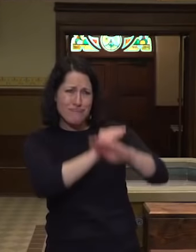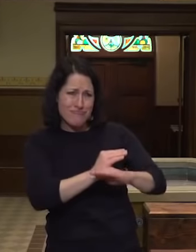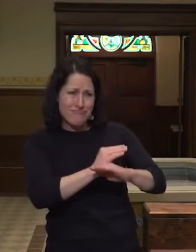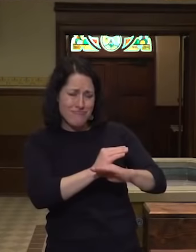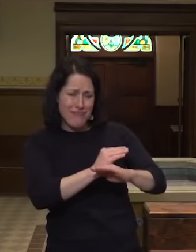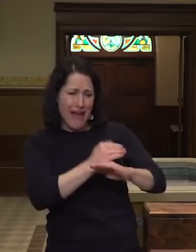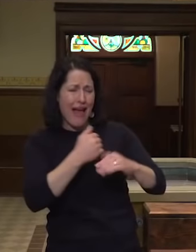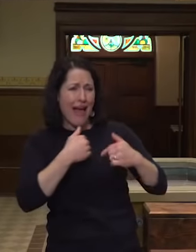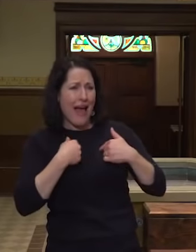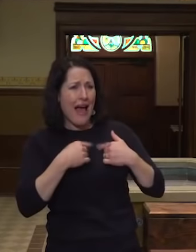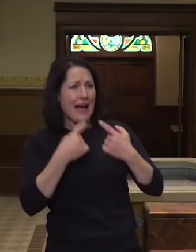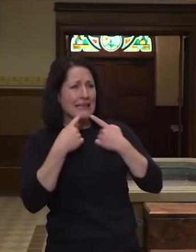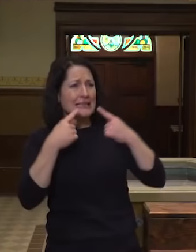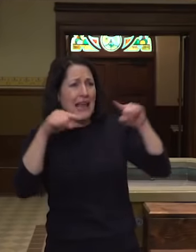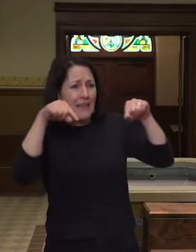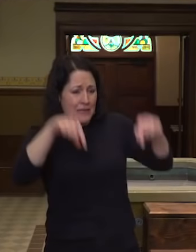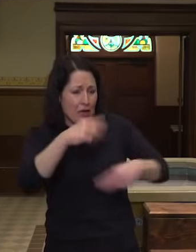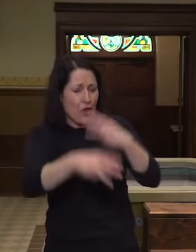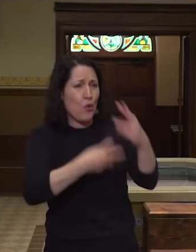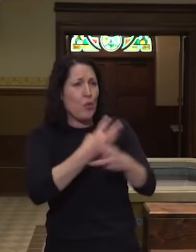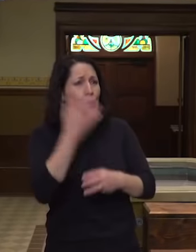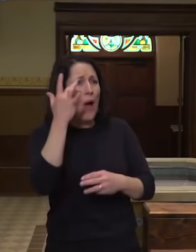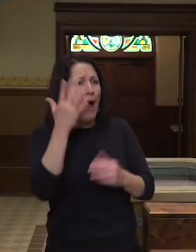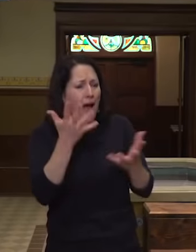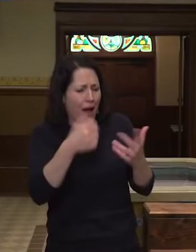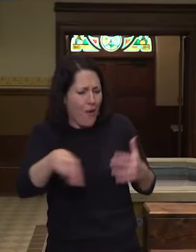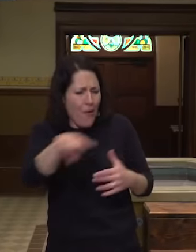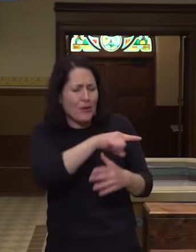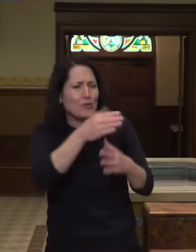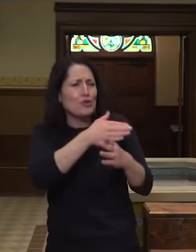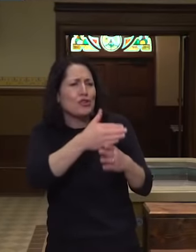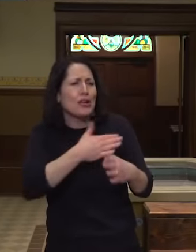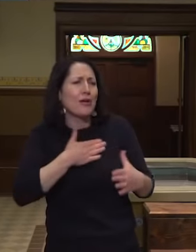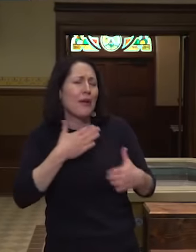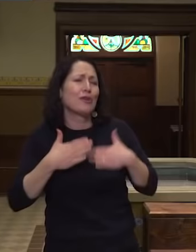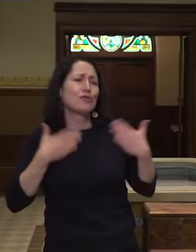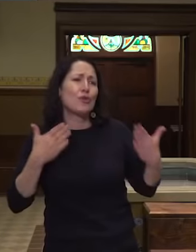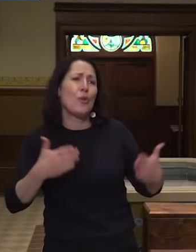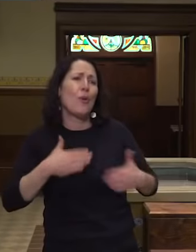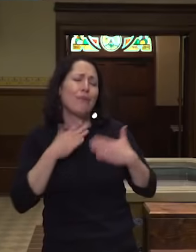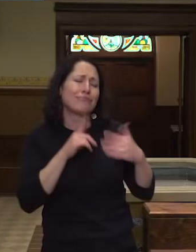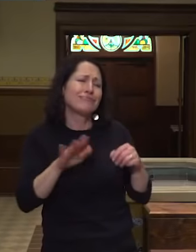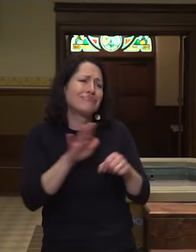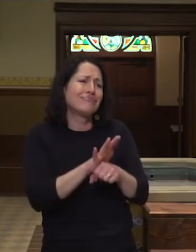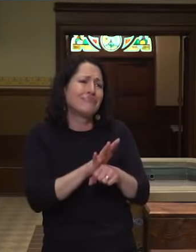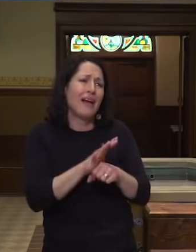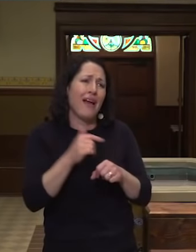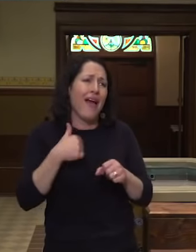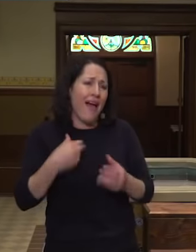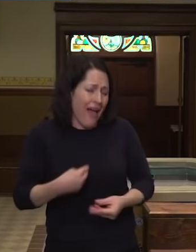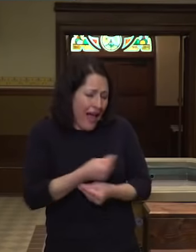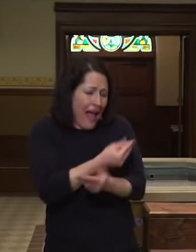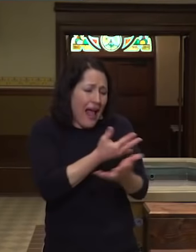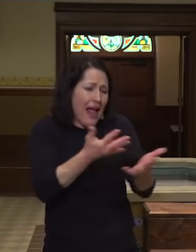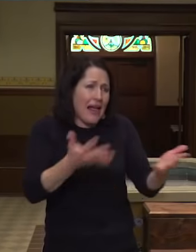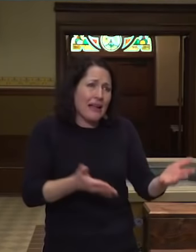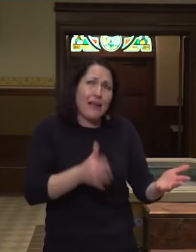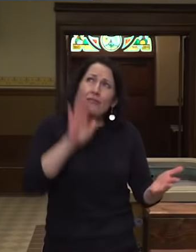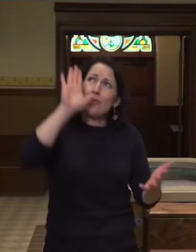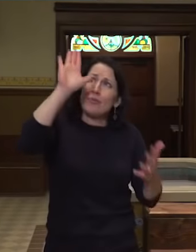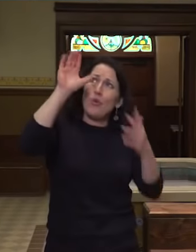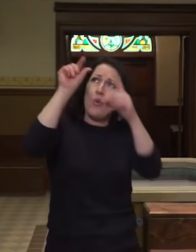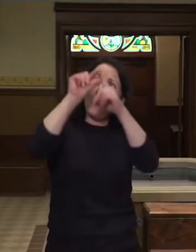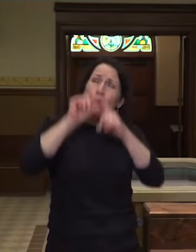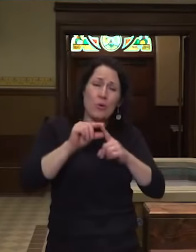this in the world so that they may share my joy completely. I gave them your word, and the world hated